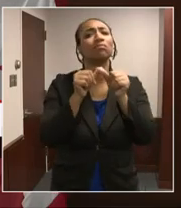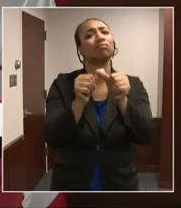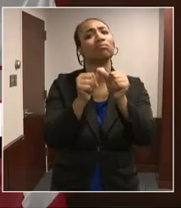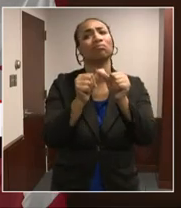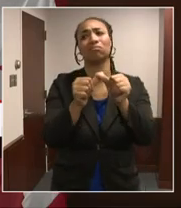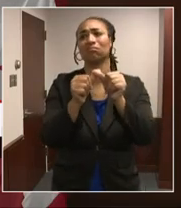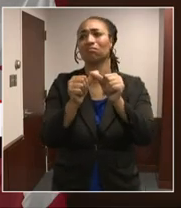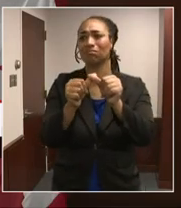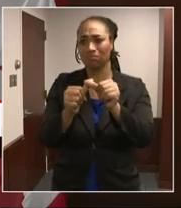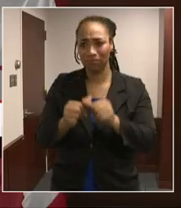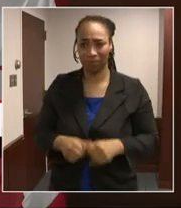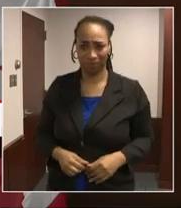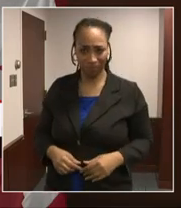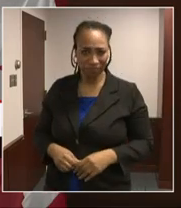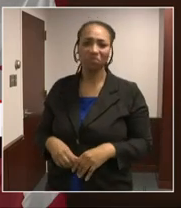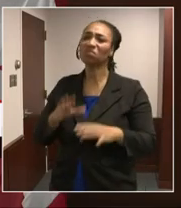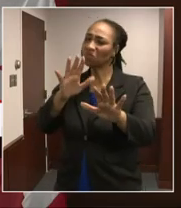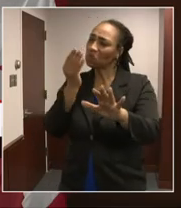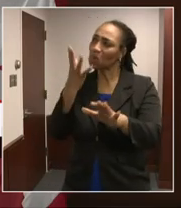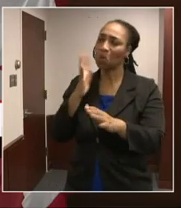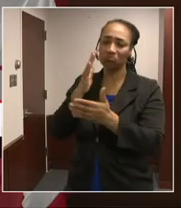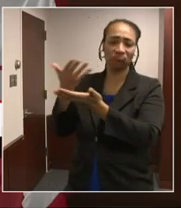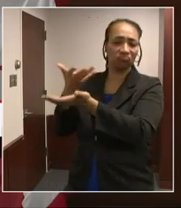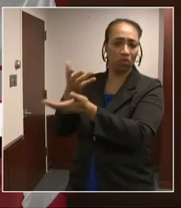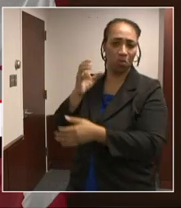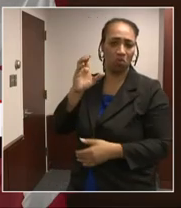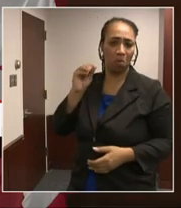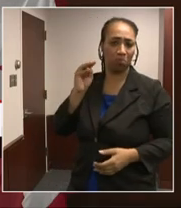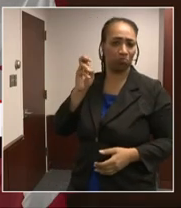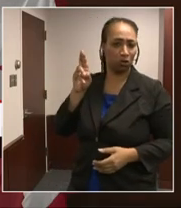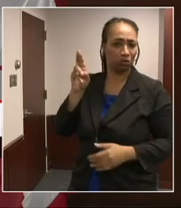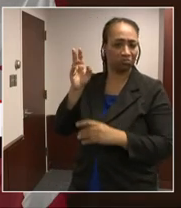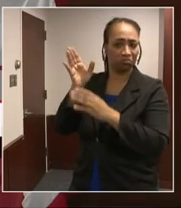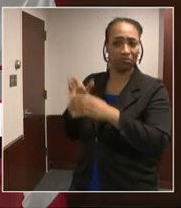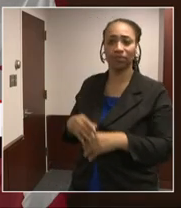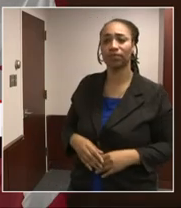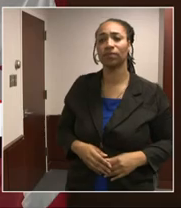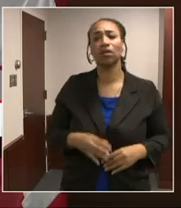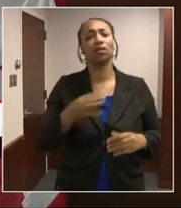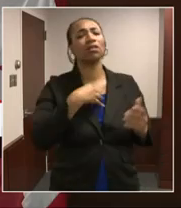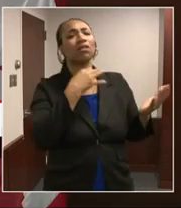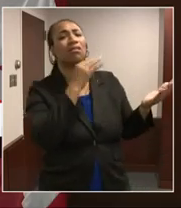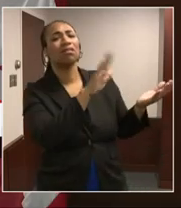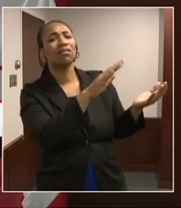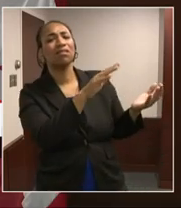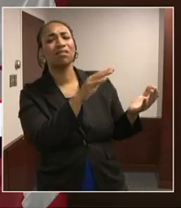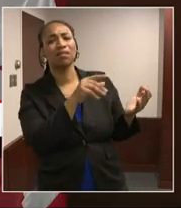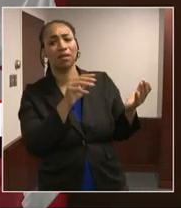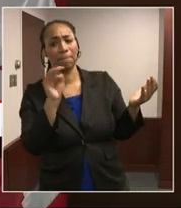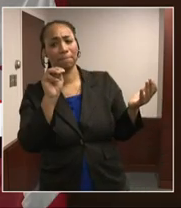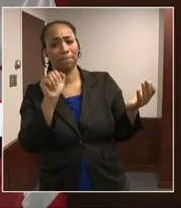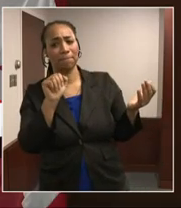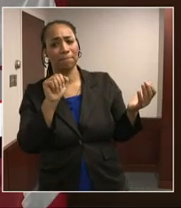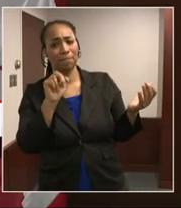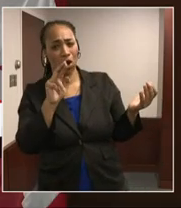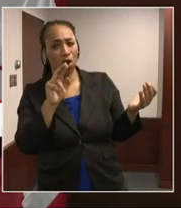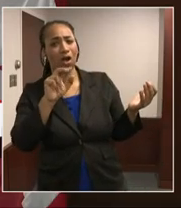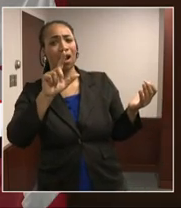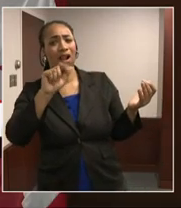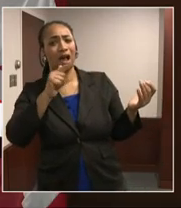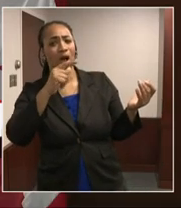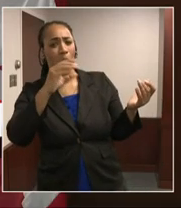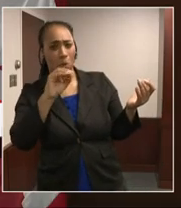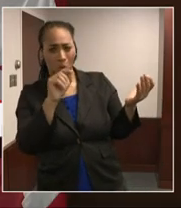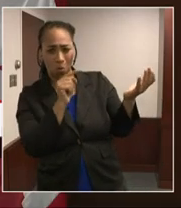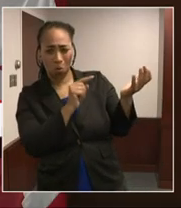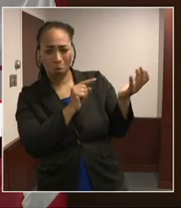more. When you met with President-elect Trump at that time in Mar-a-Lago, did the conversation of taking over D.C. come